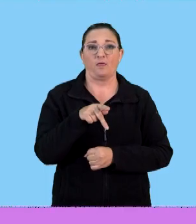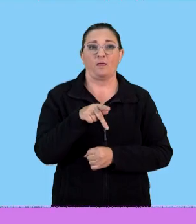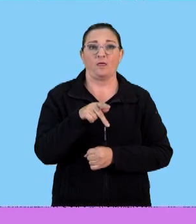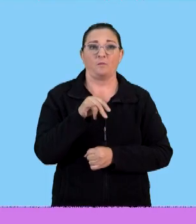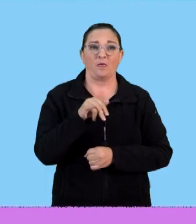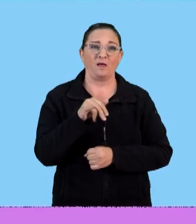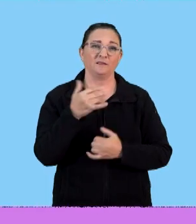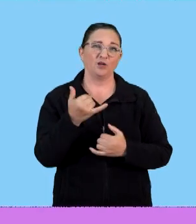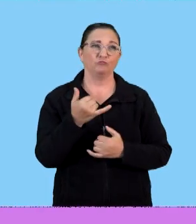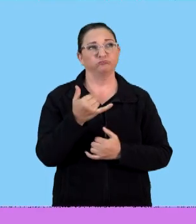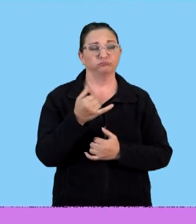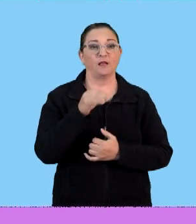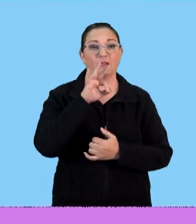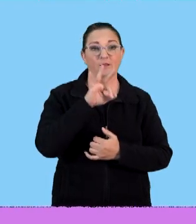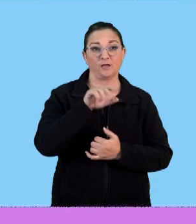approximate value of pi,